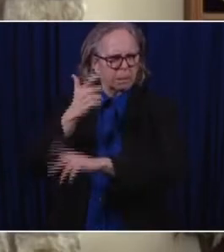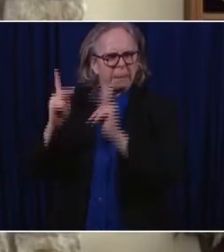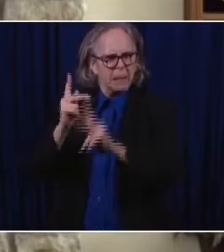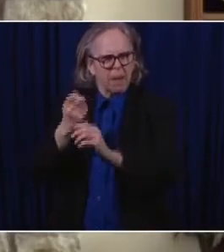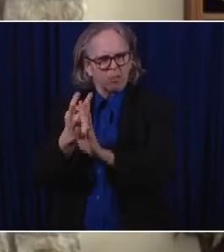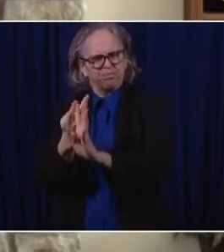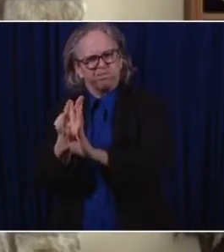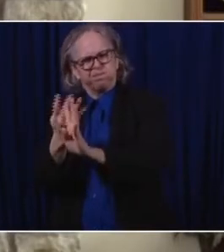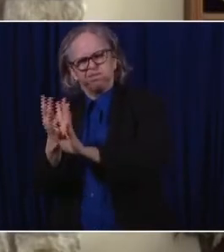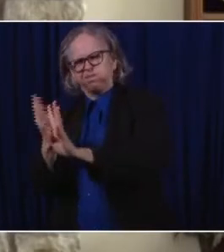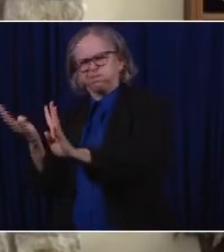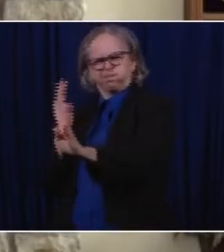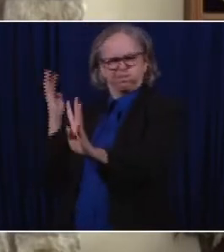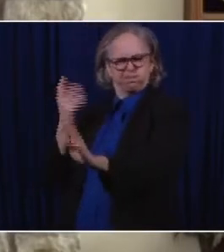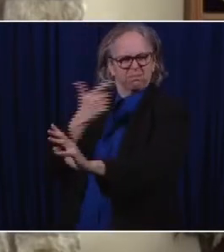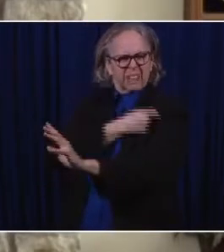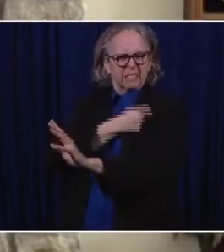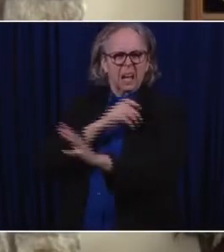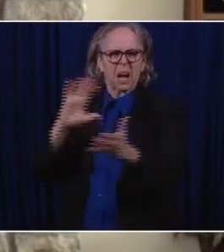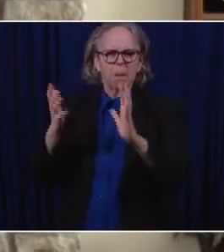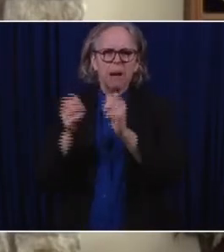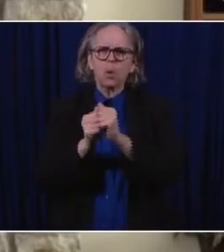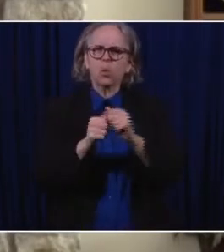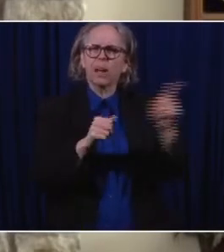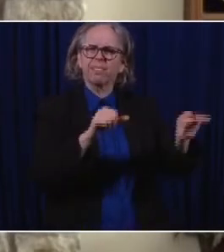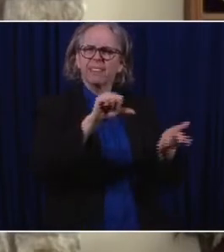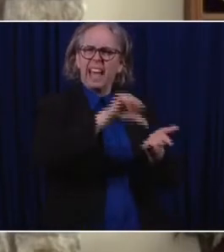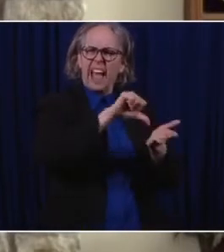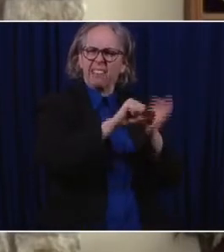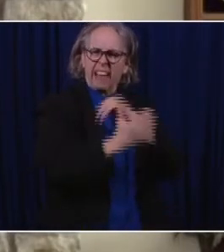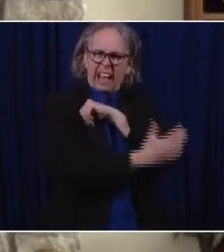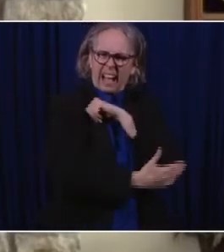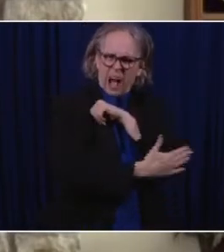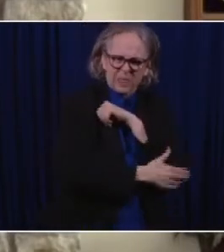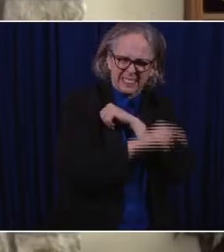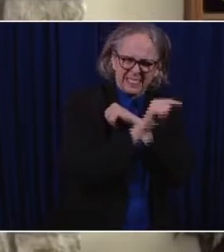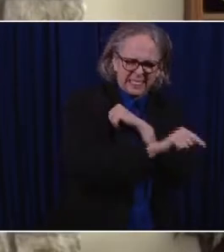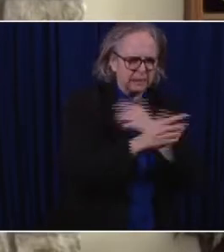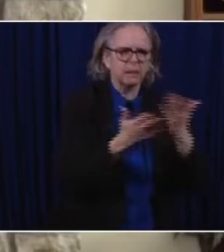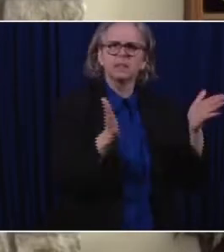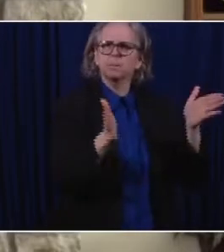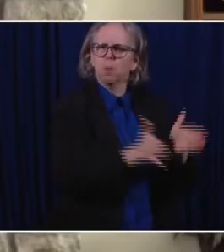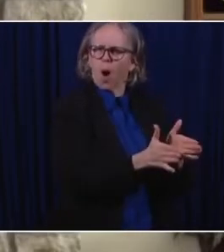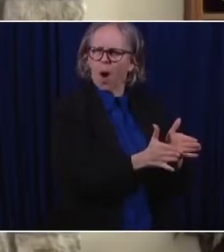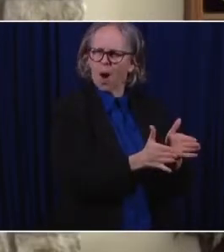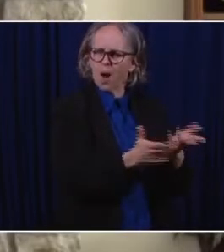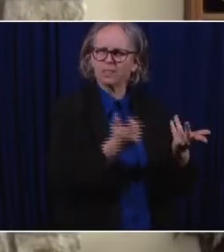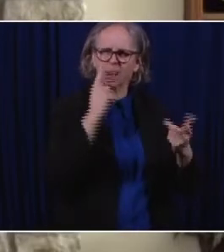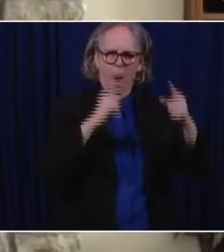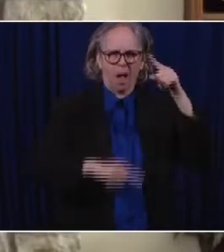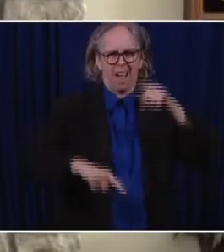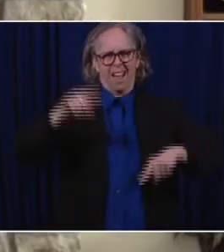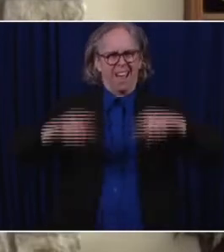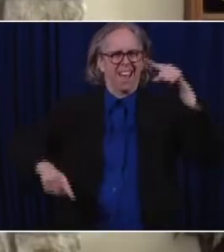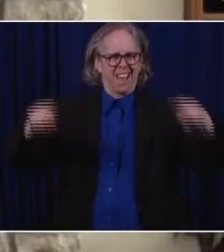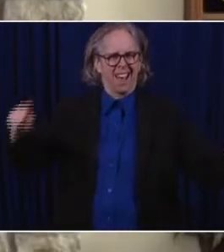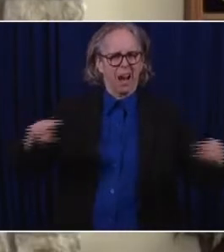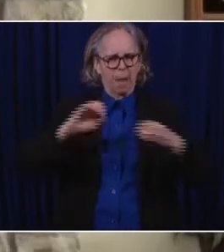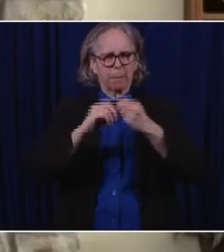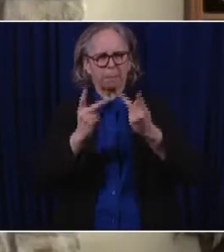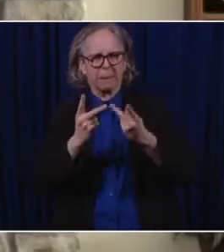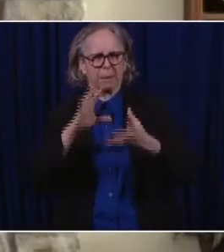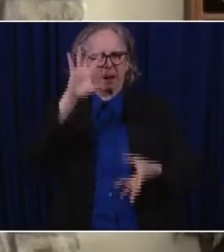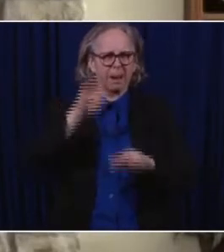districts to administer the shots. In 1 week, 566 schools have had teachers and